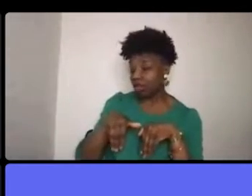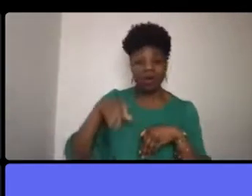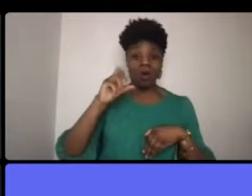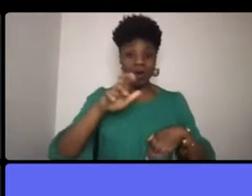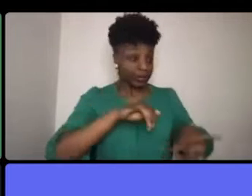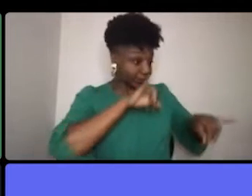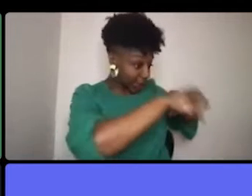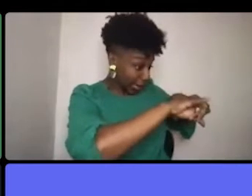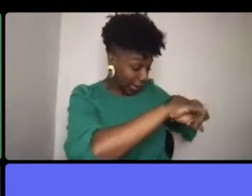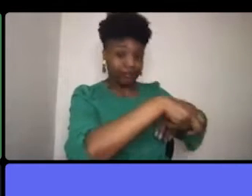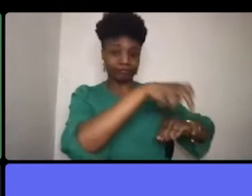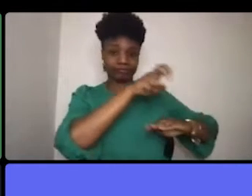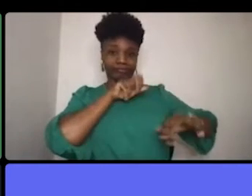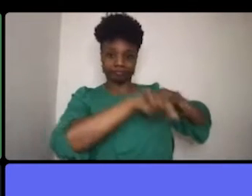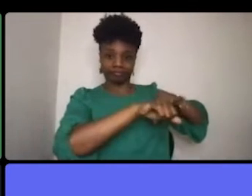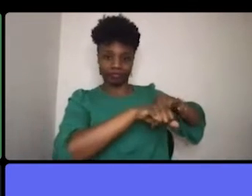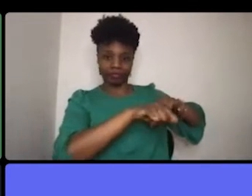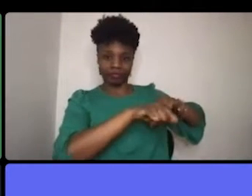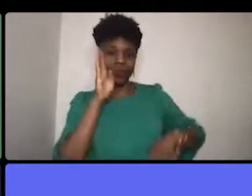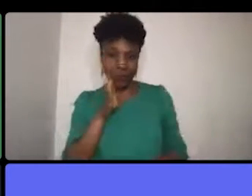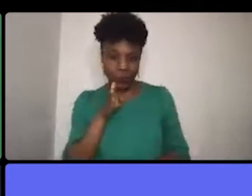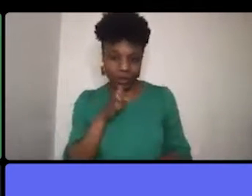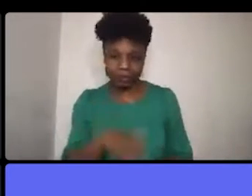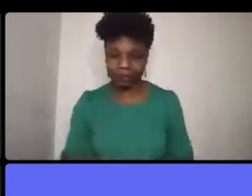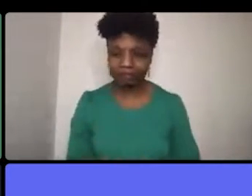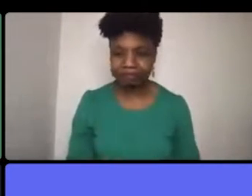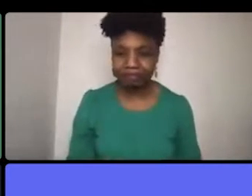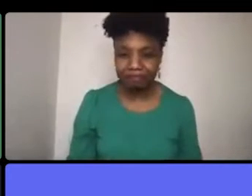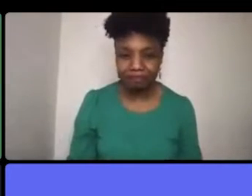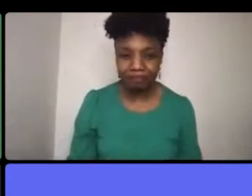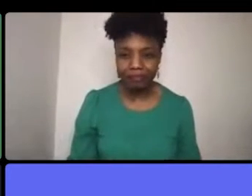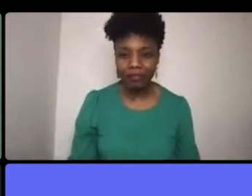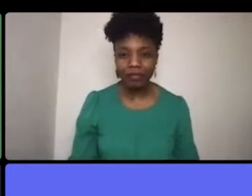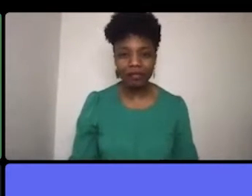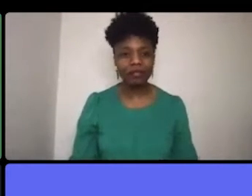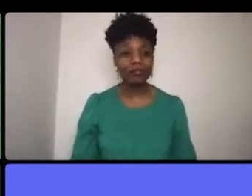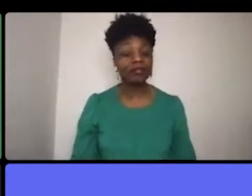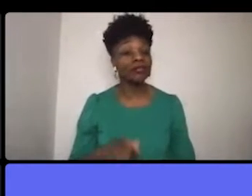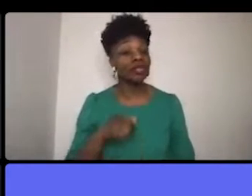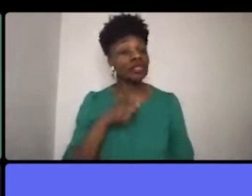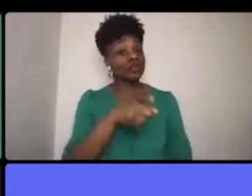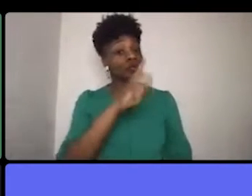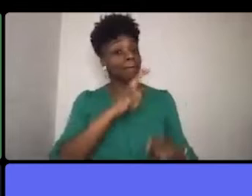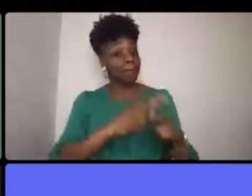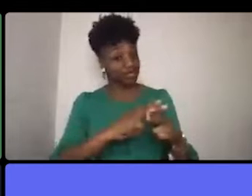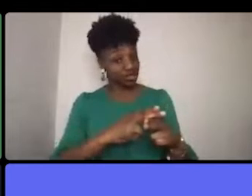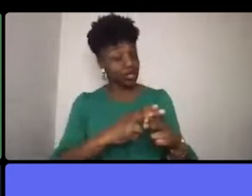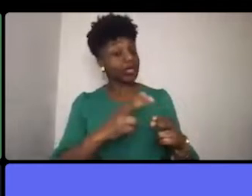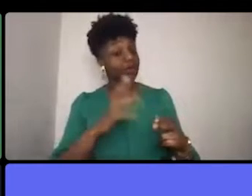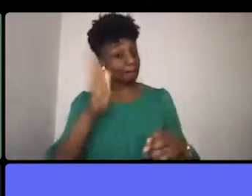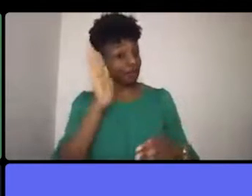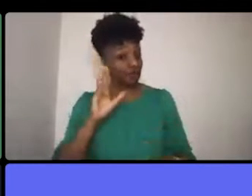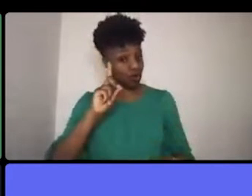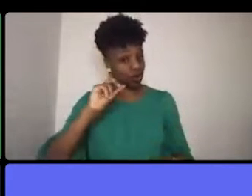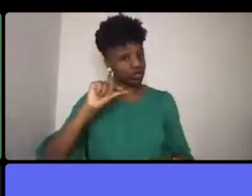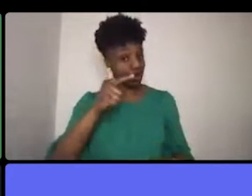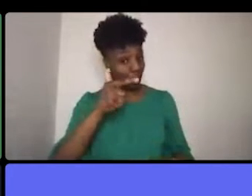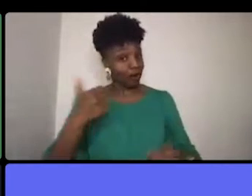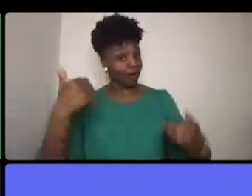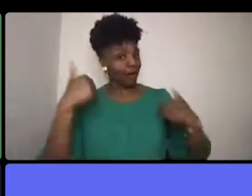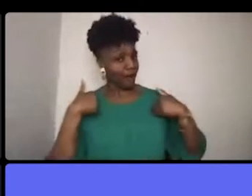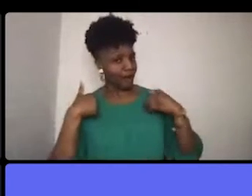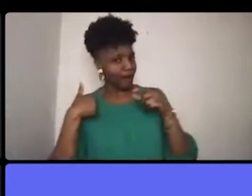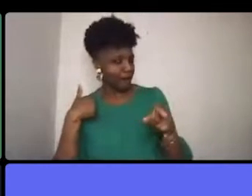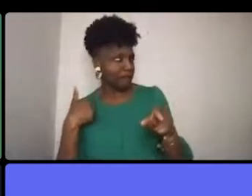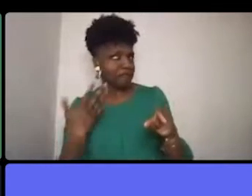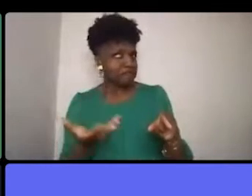Oh wow. So So it's like you said you had an animal and you were training him. Like, what was I guess the learning process? Like,